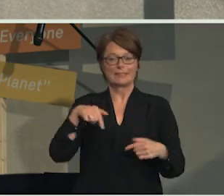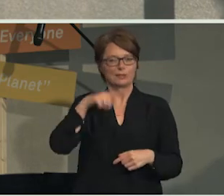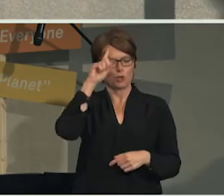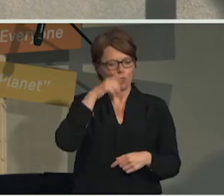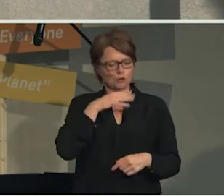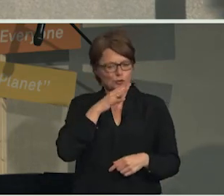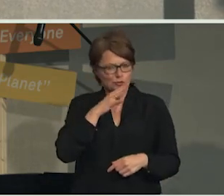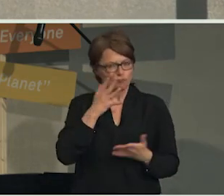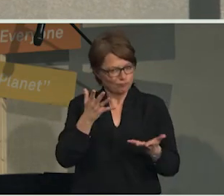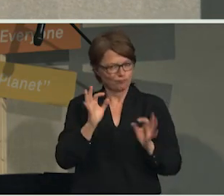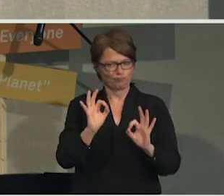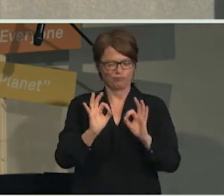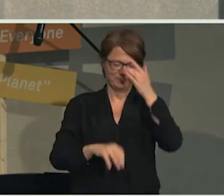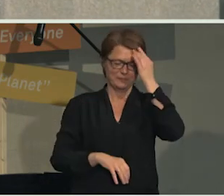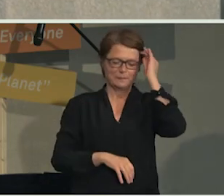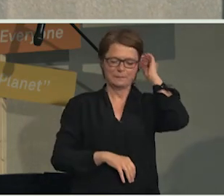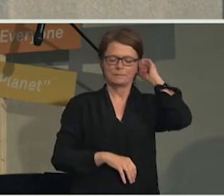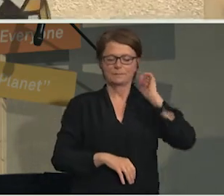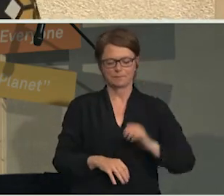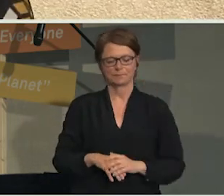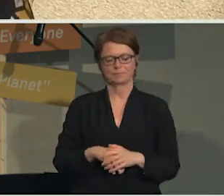Crenshaw, especially.